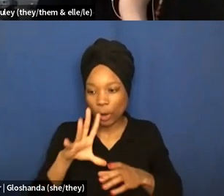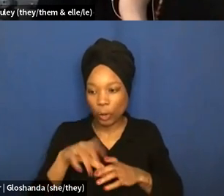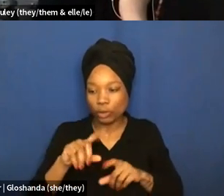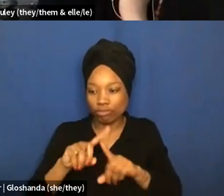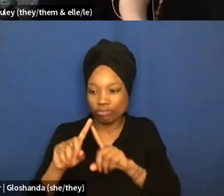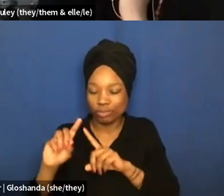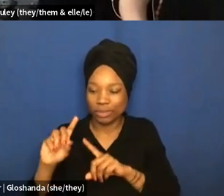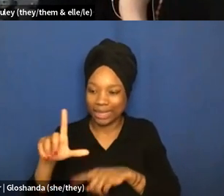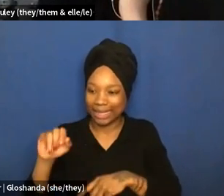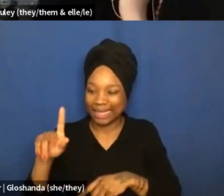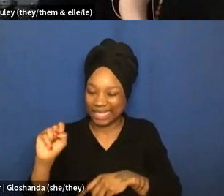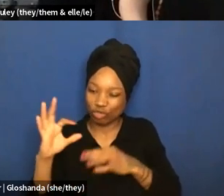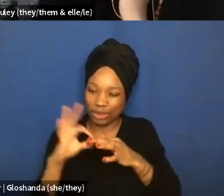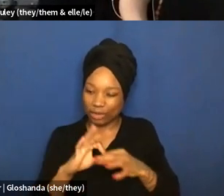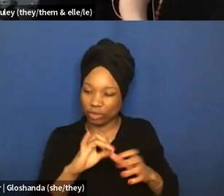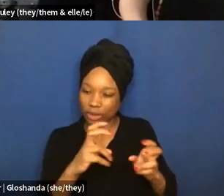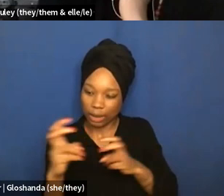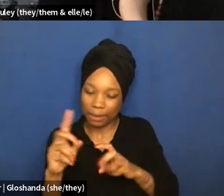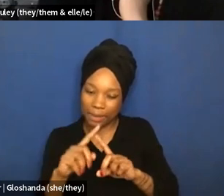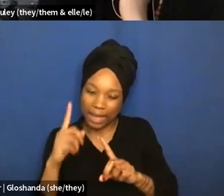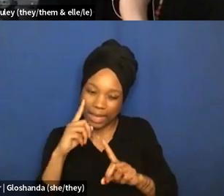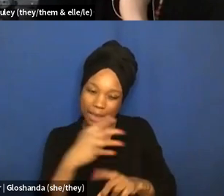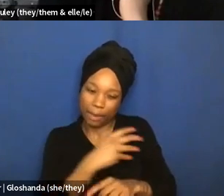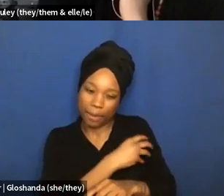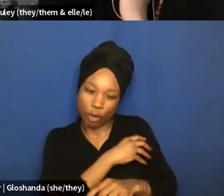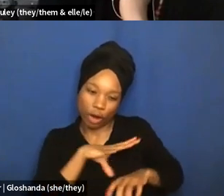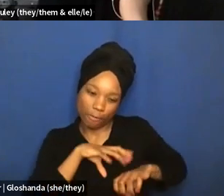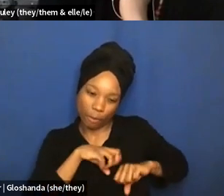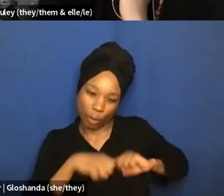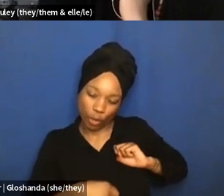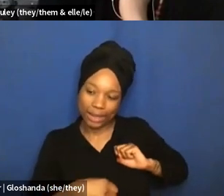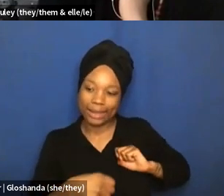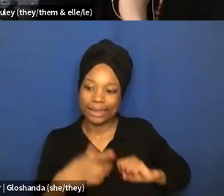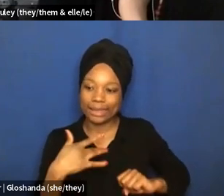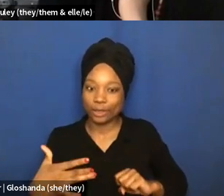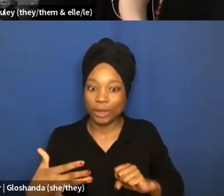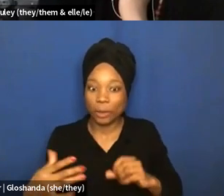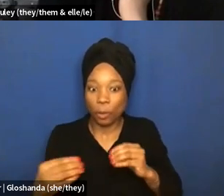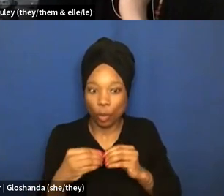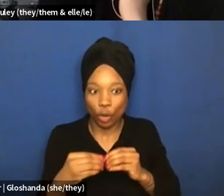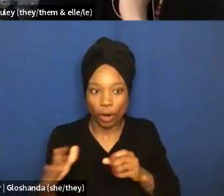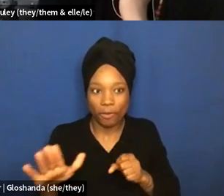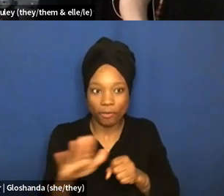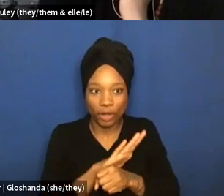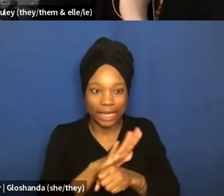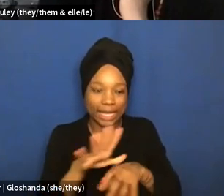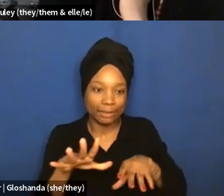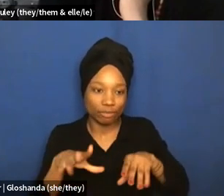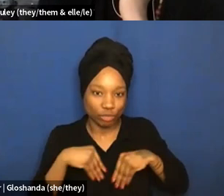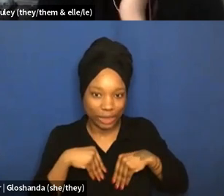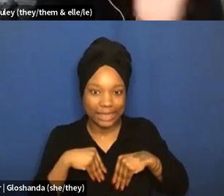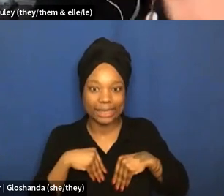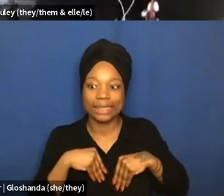has been much more fully embraced by those who first come at mourning as a spiritual or a pastoral